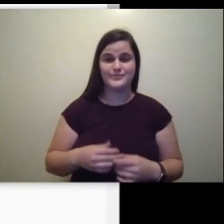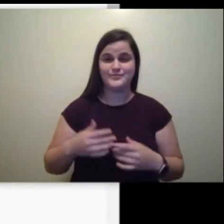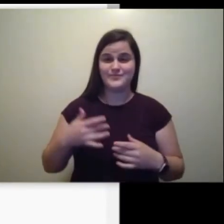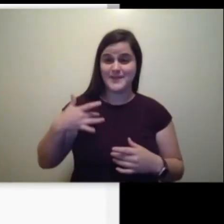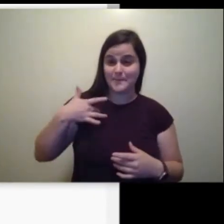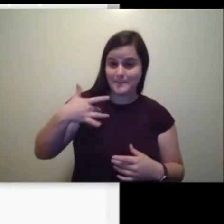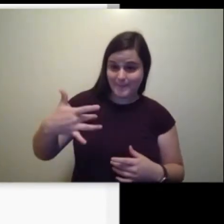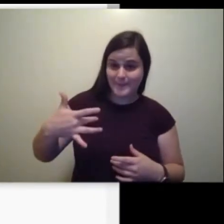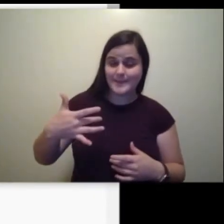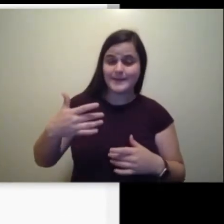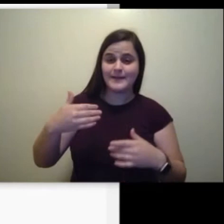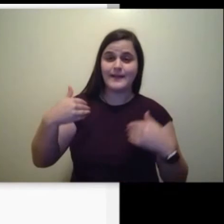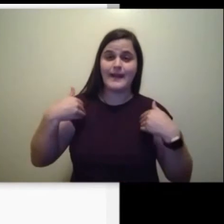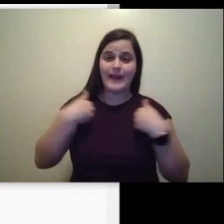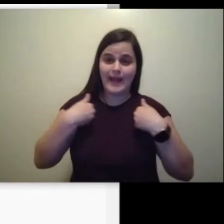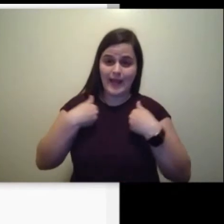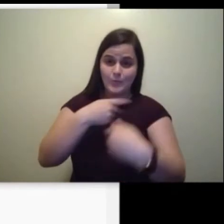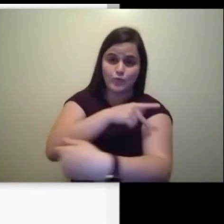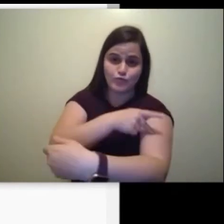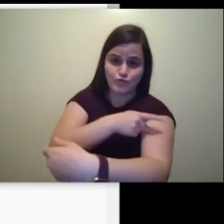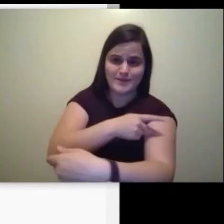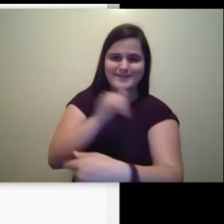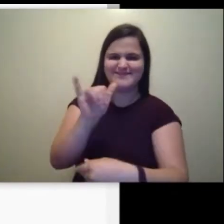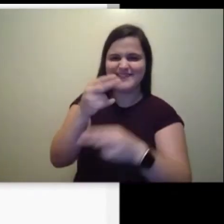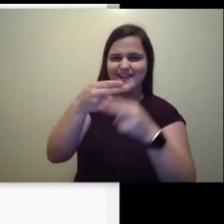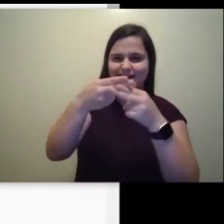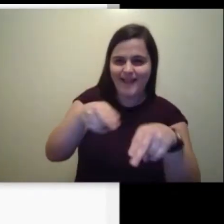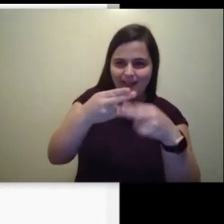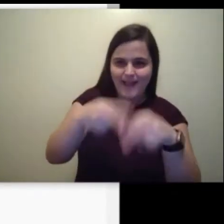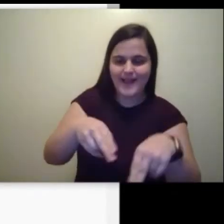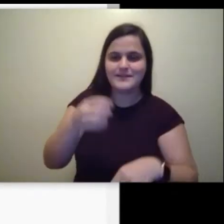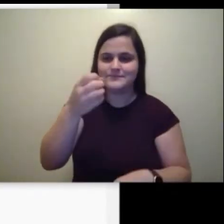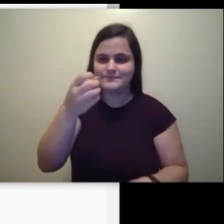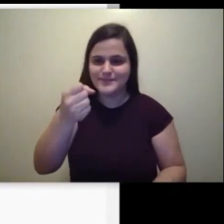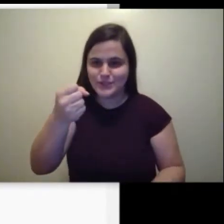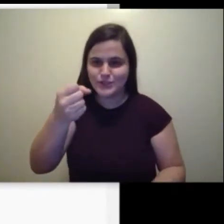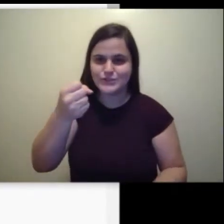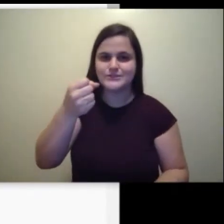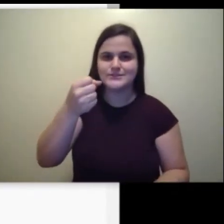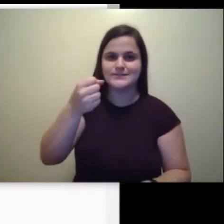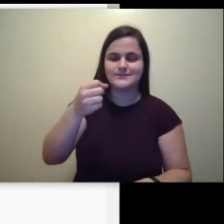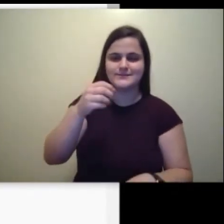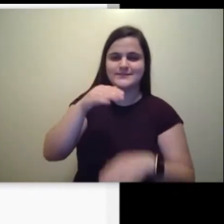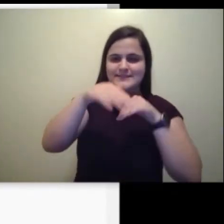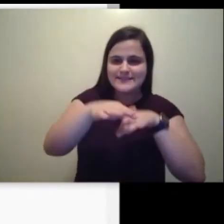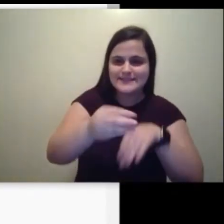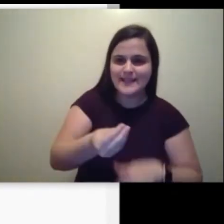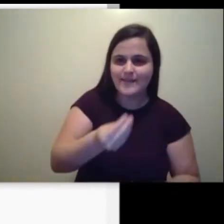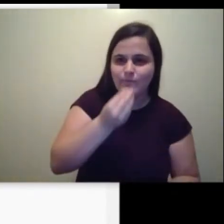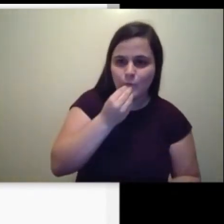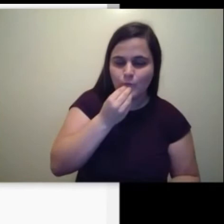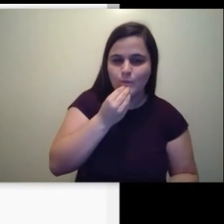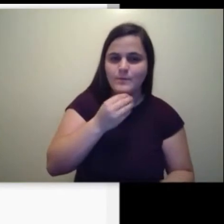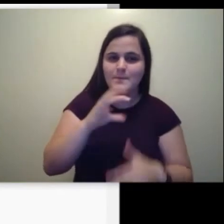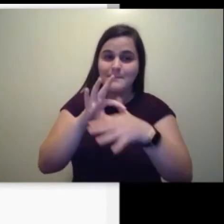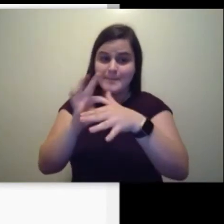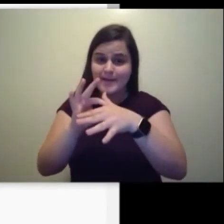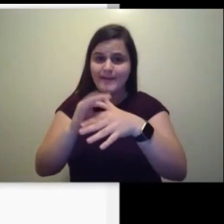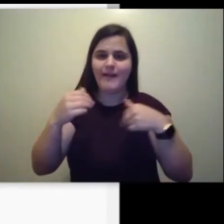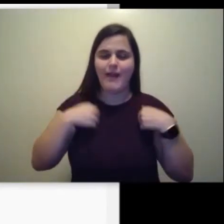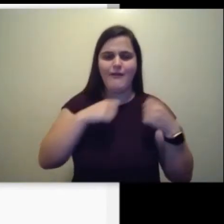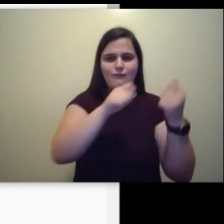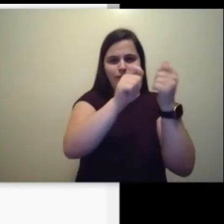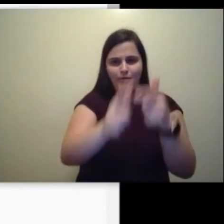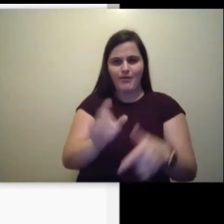general, animal-based protein foods like eggs, dairy, seafood, and meat provide all 9 essential